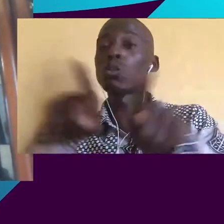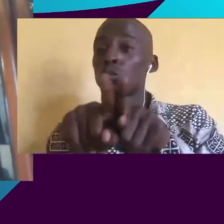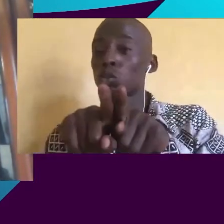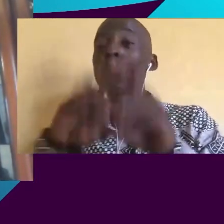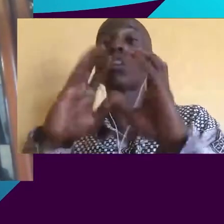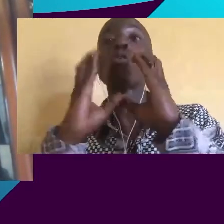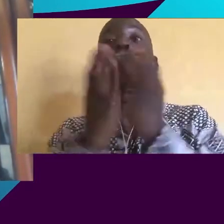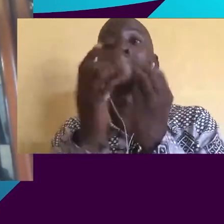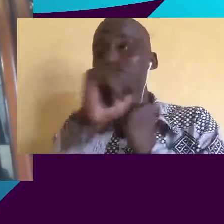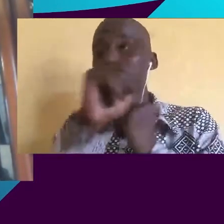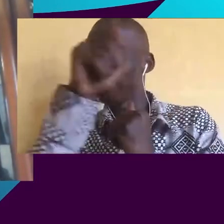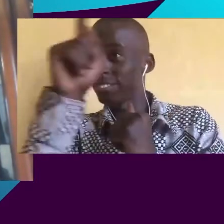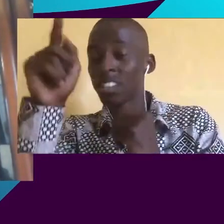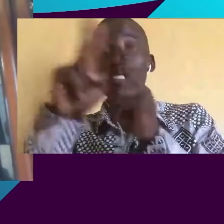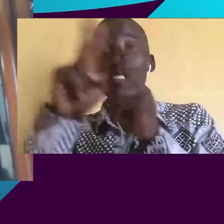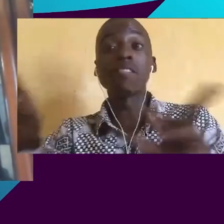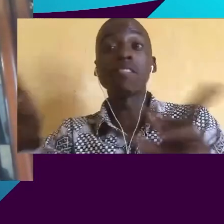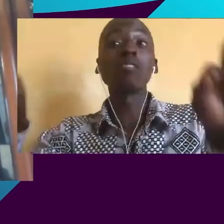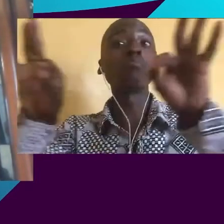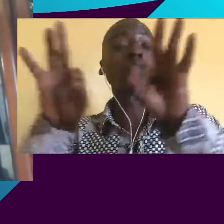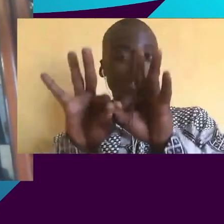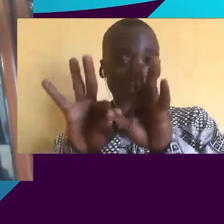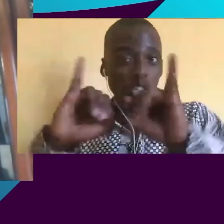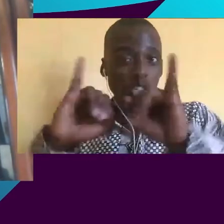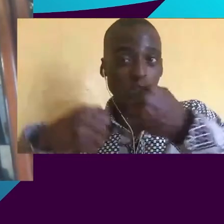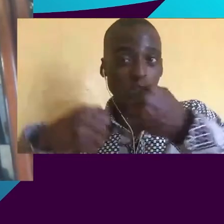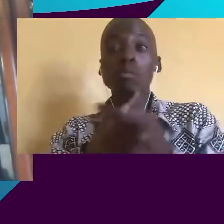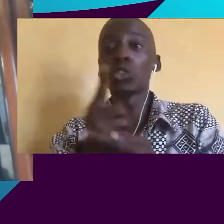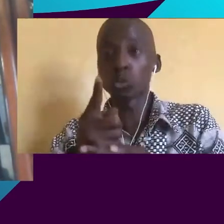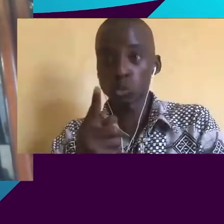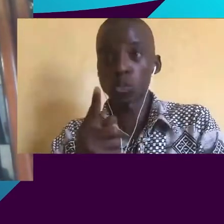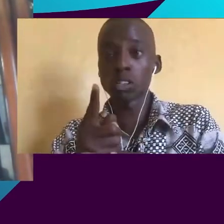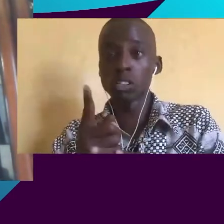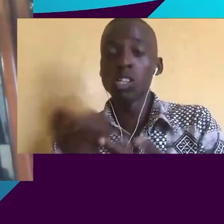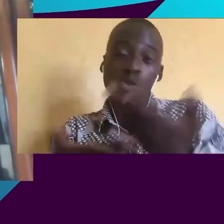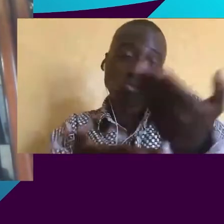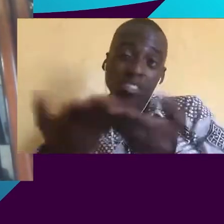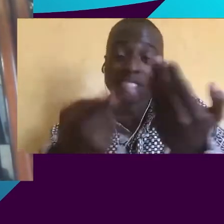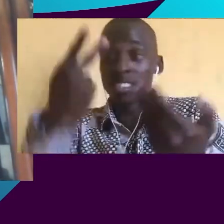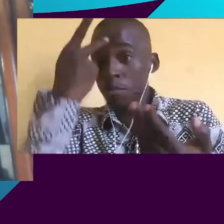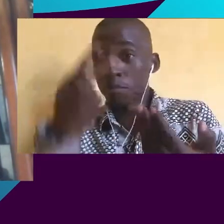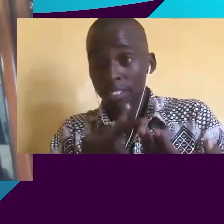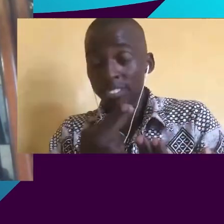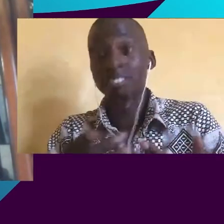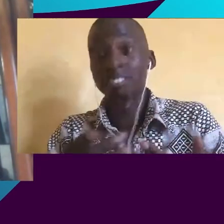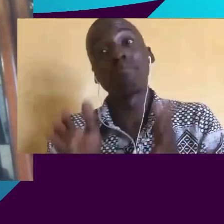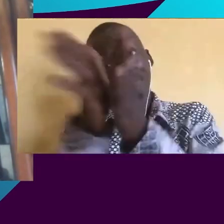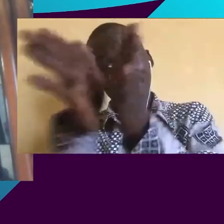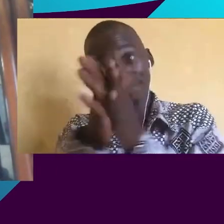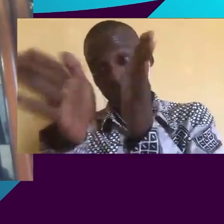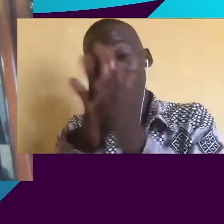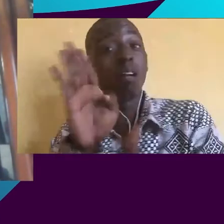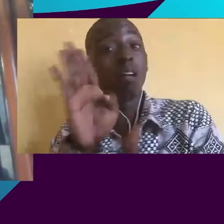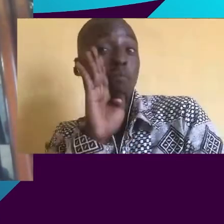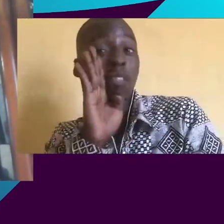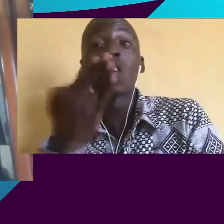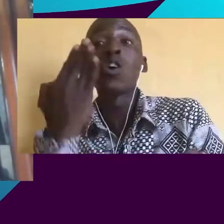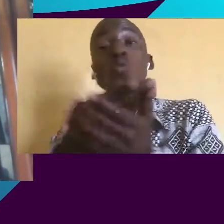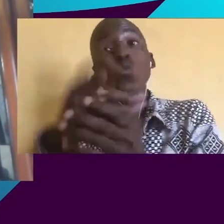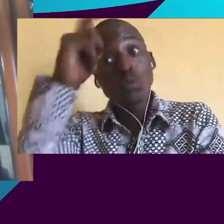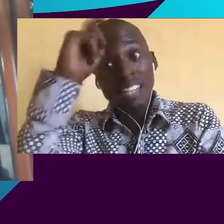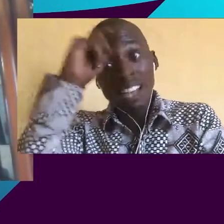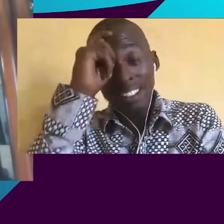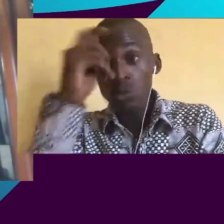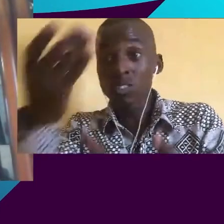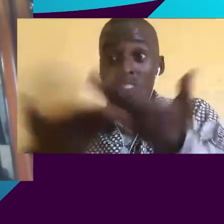very importantly, trying to make sure that we involve the parents. Let me tell you something. Most of the good talent that can be tapped is when children